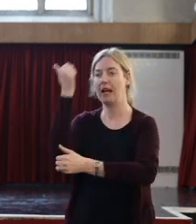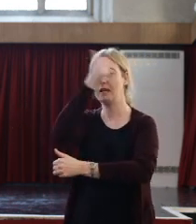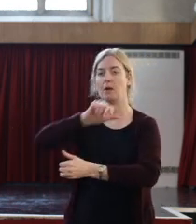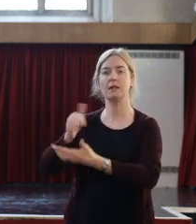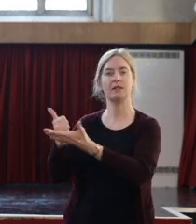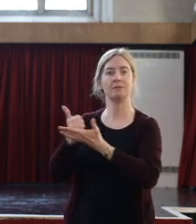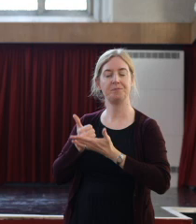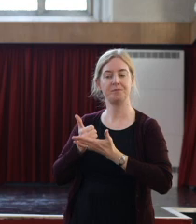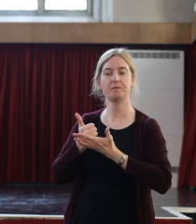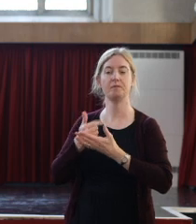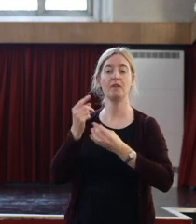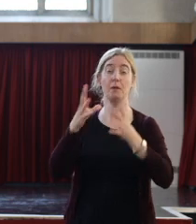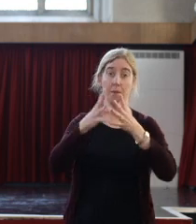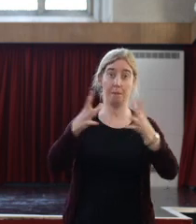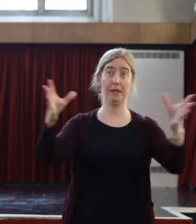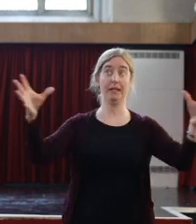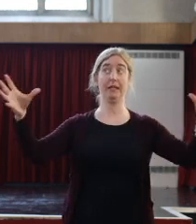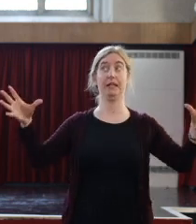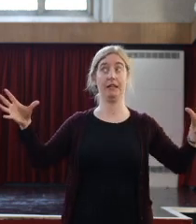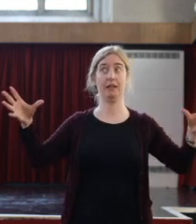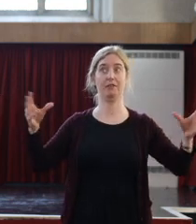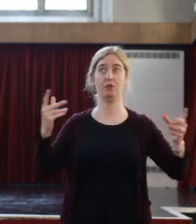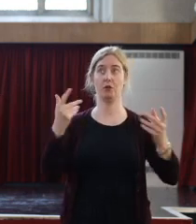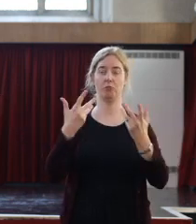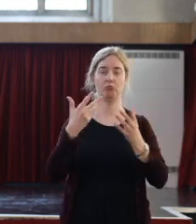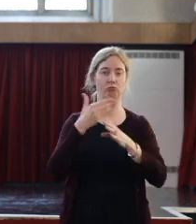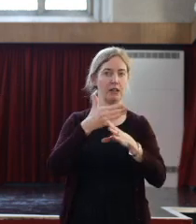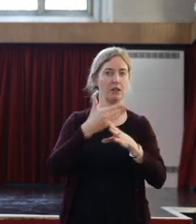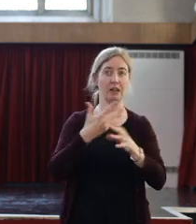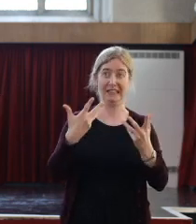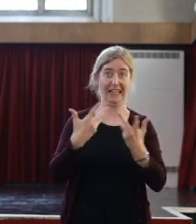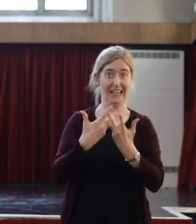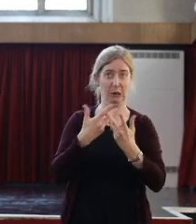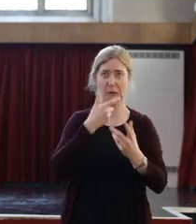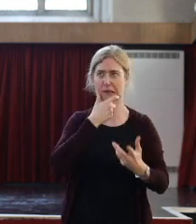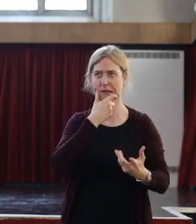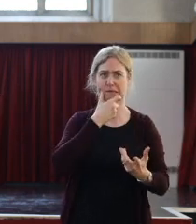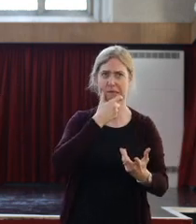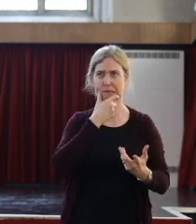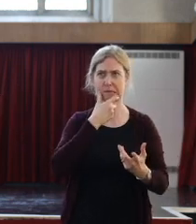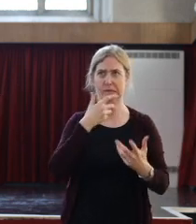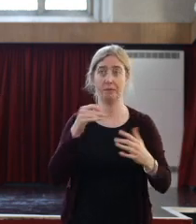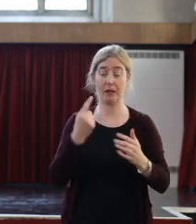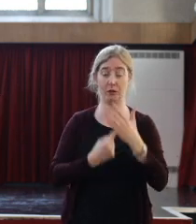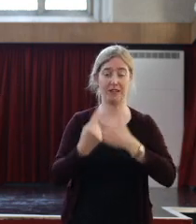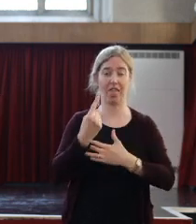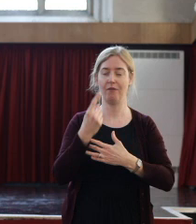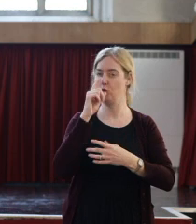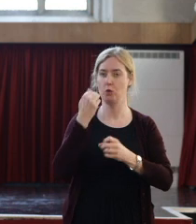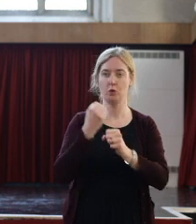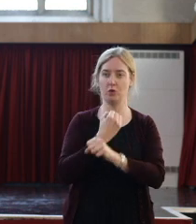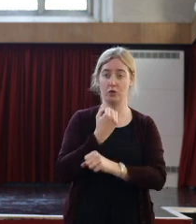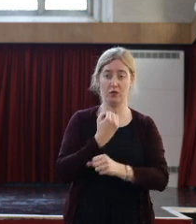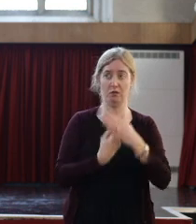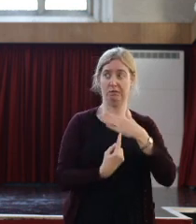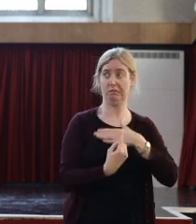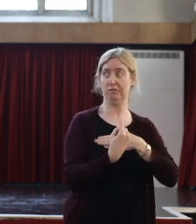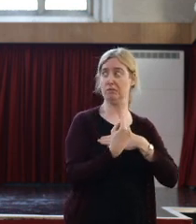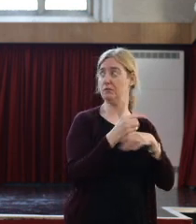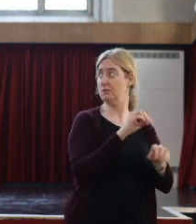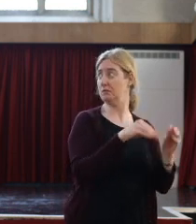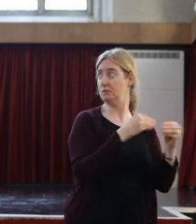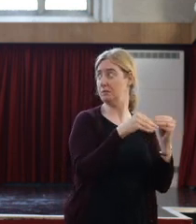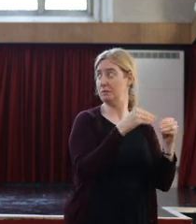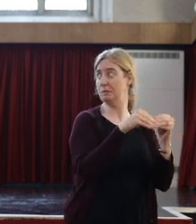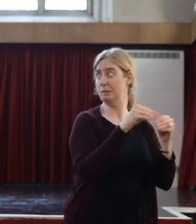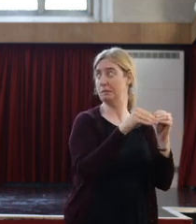on such a big scale, just practically, you know, that it would probably be a bit intimidating to do on your own. So